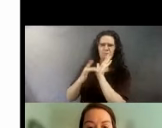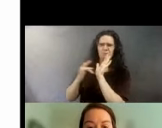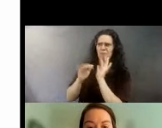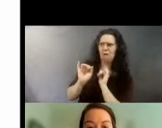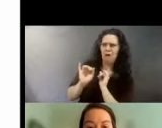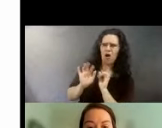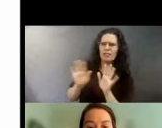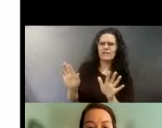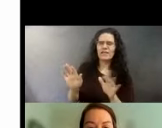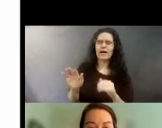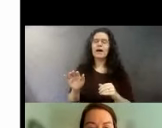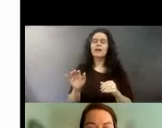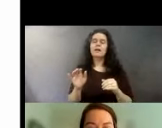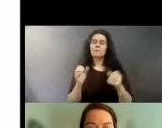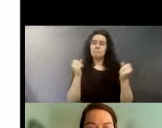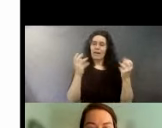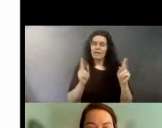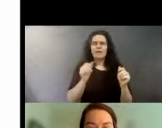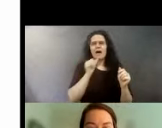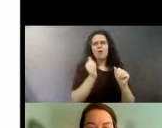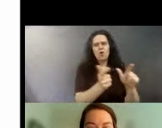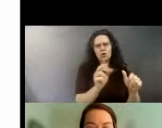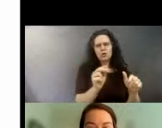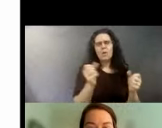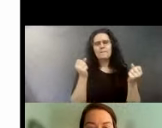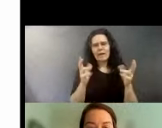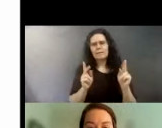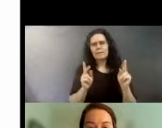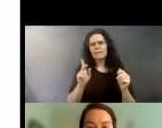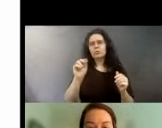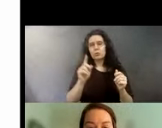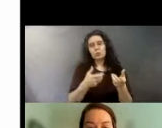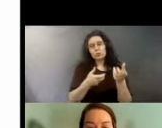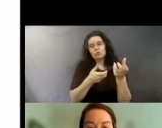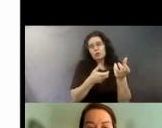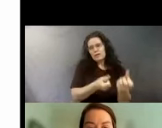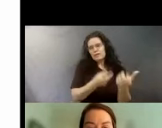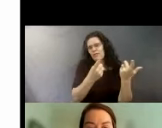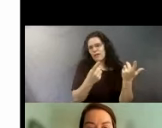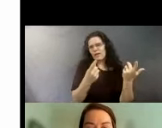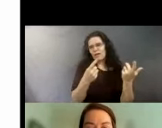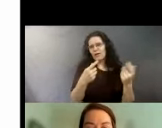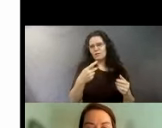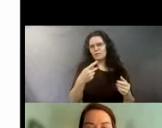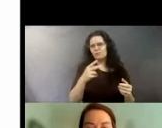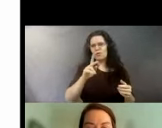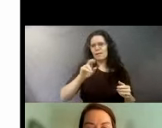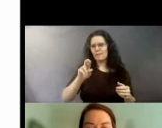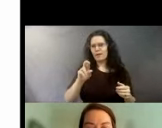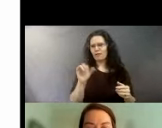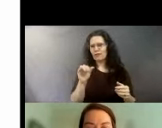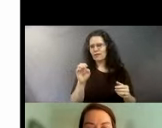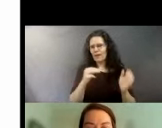most people, not everybody, but most people, do trust their primary care doctor, or at least to some extent. And so to have that sort of